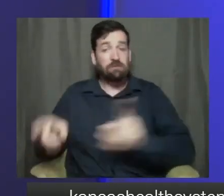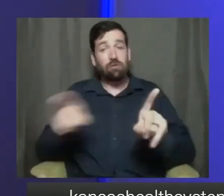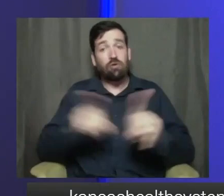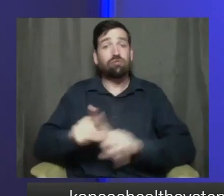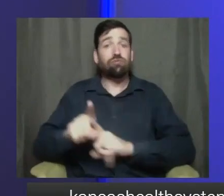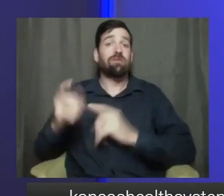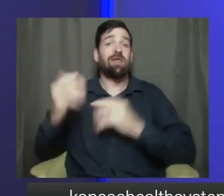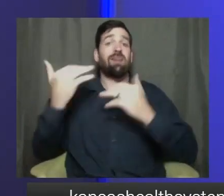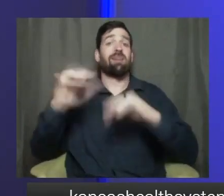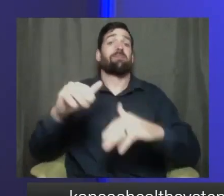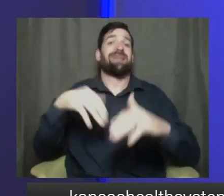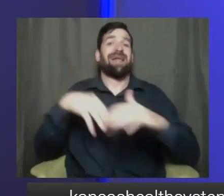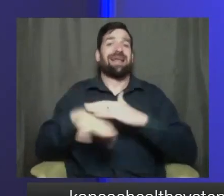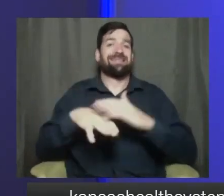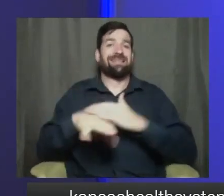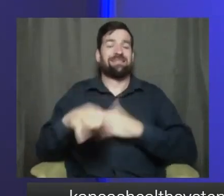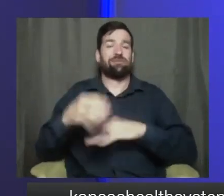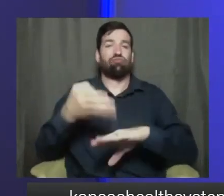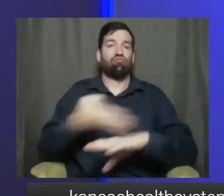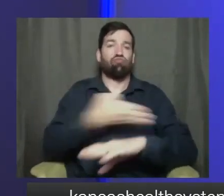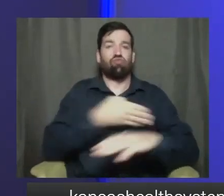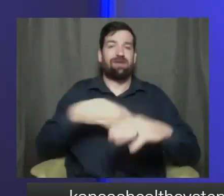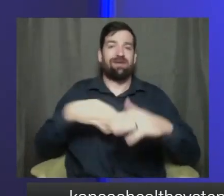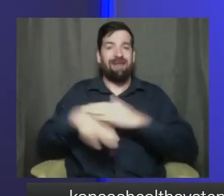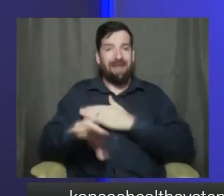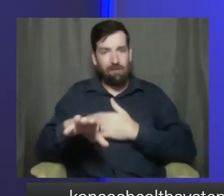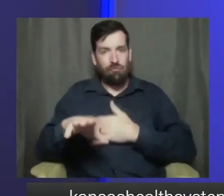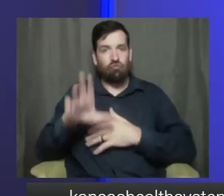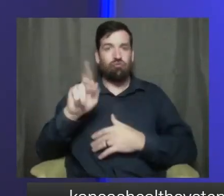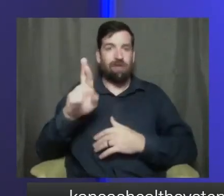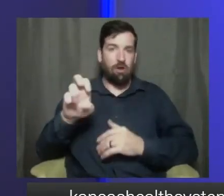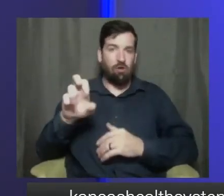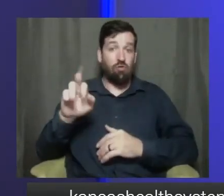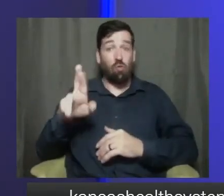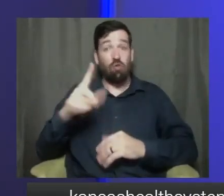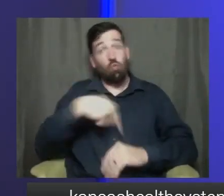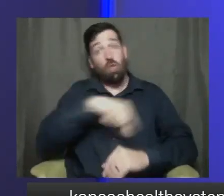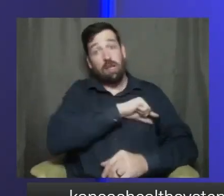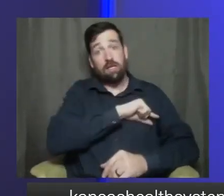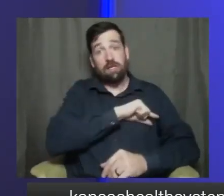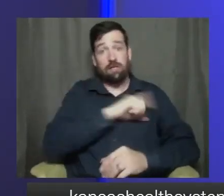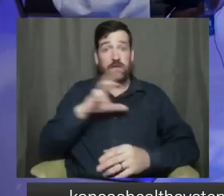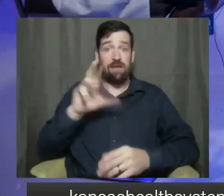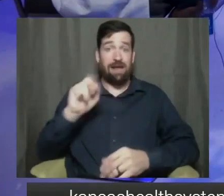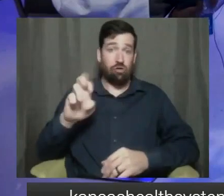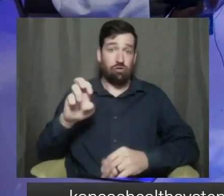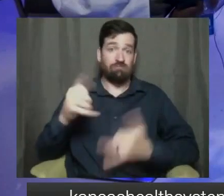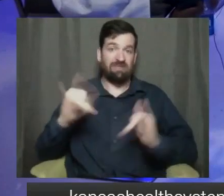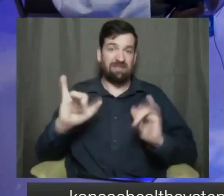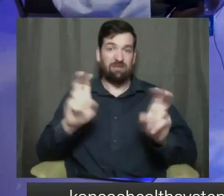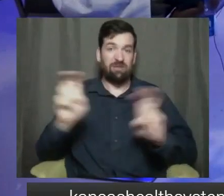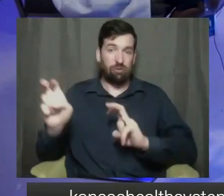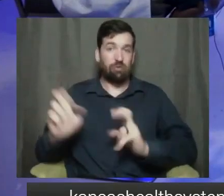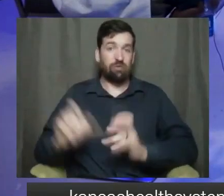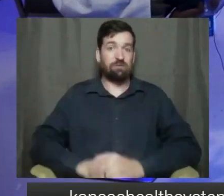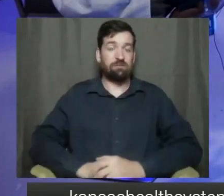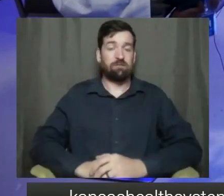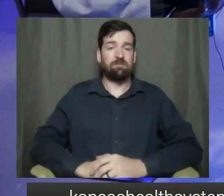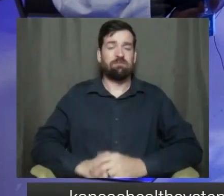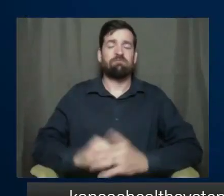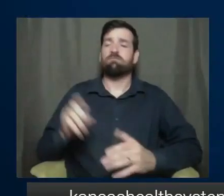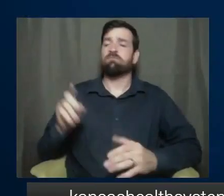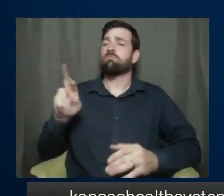prenatal care or limited access to quality prenatal care. So we still see those issues in place today. I want to ask Dr. Ryan, how